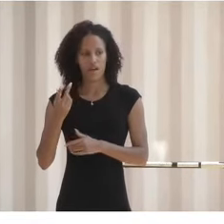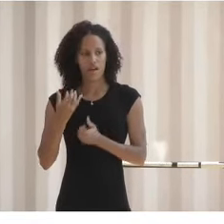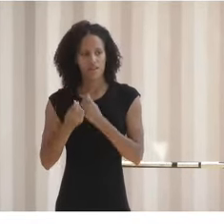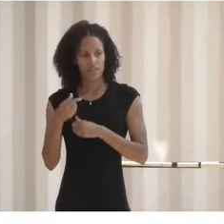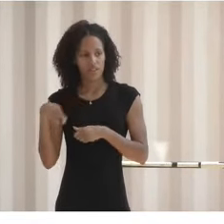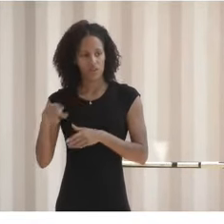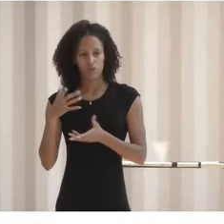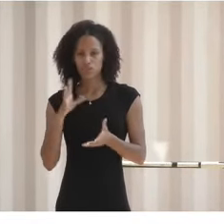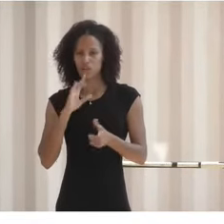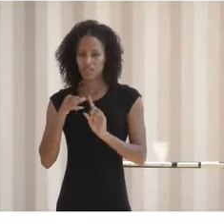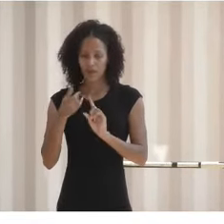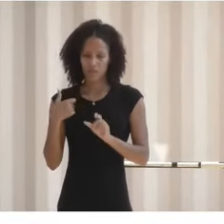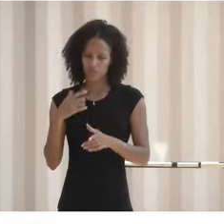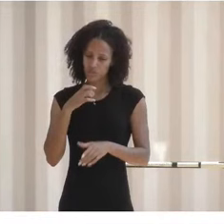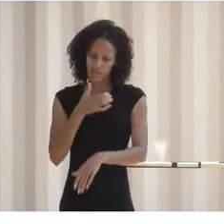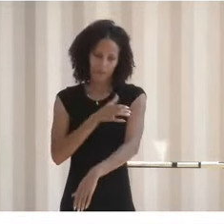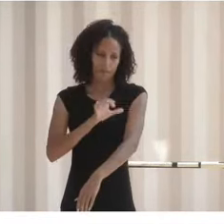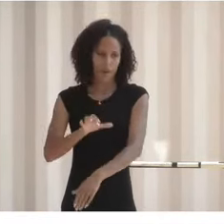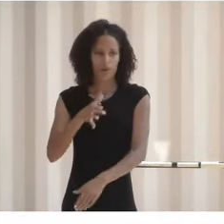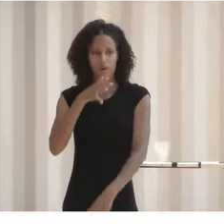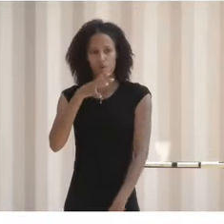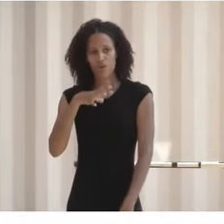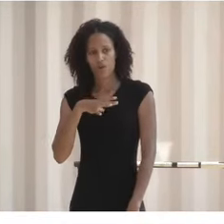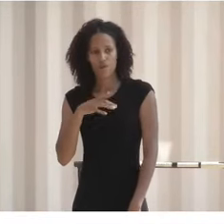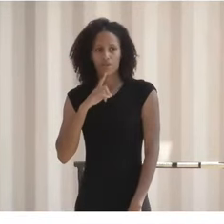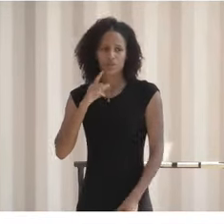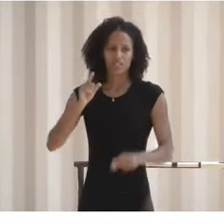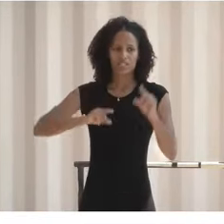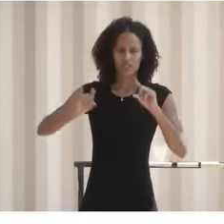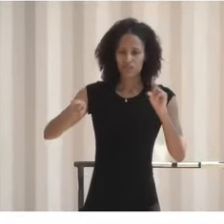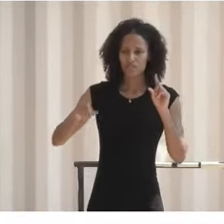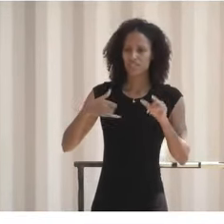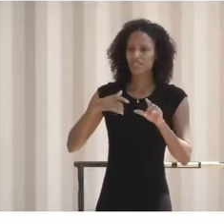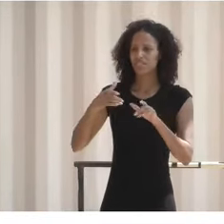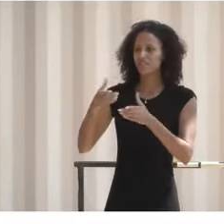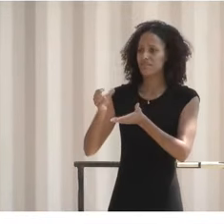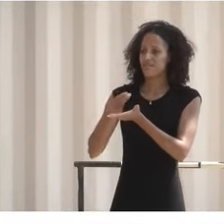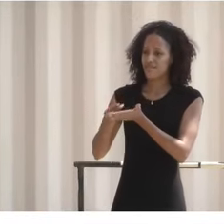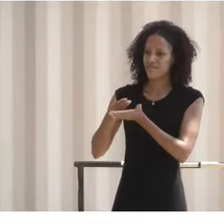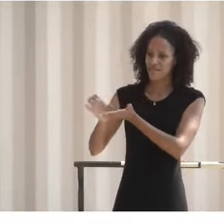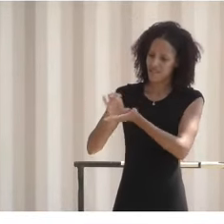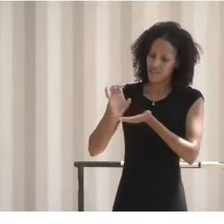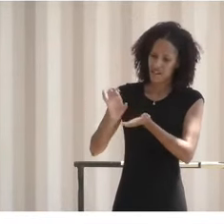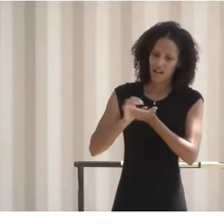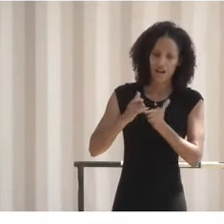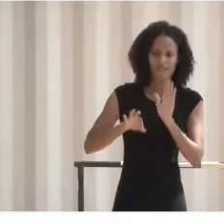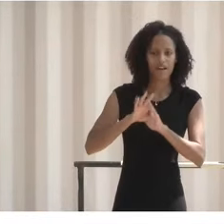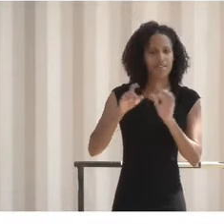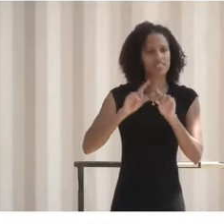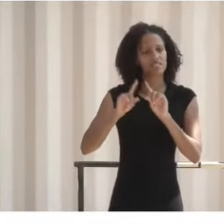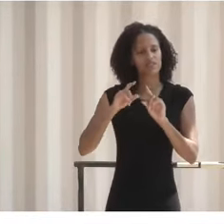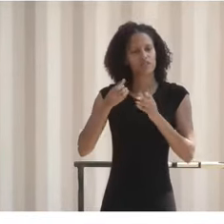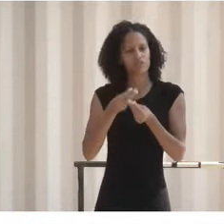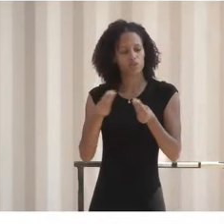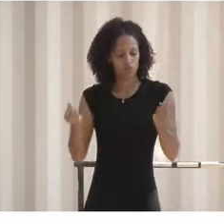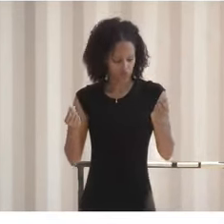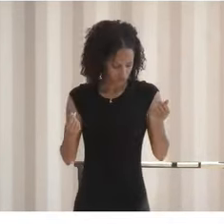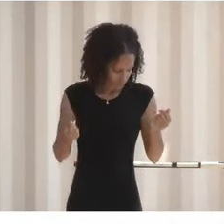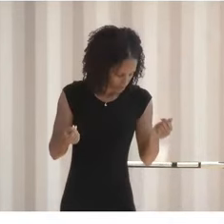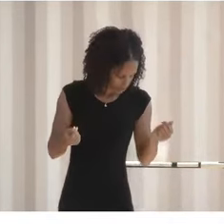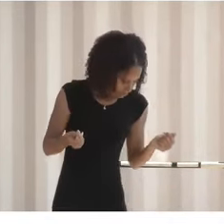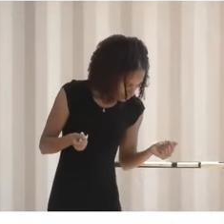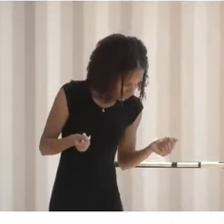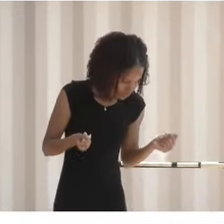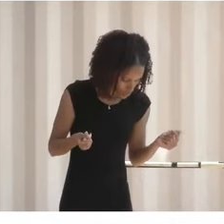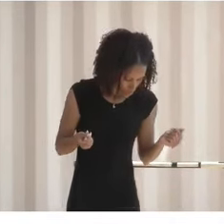everything that you were talking about empowering women. And talked about diversifying income, talked about looking at different solutions. And so